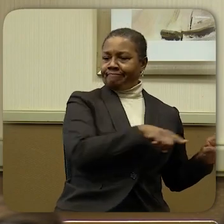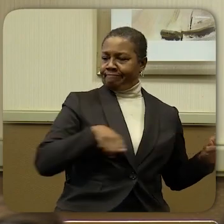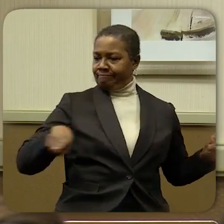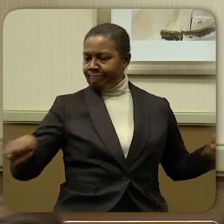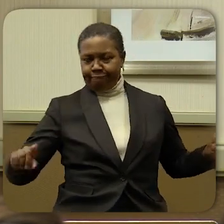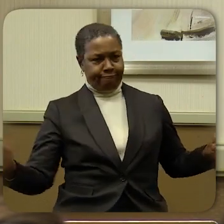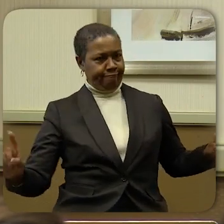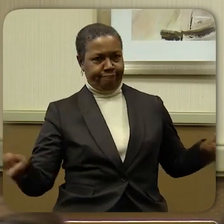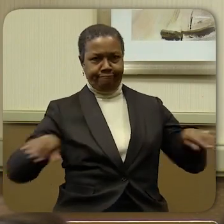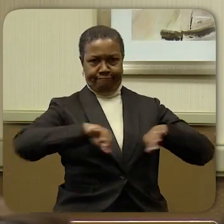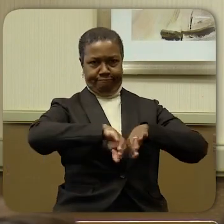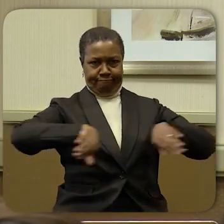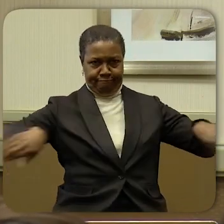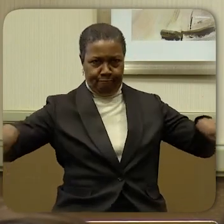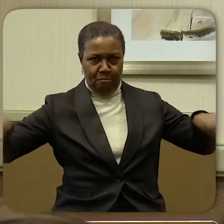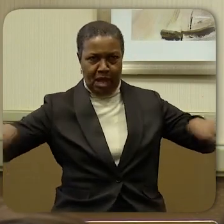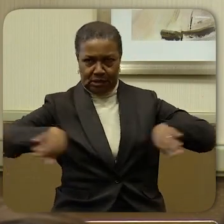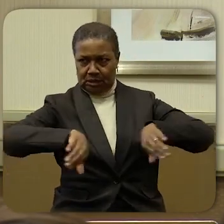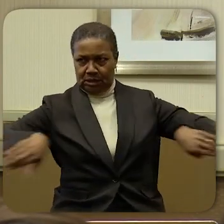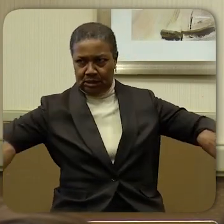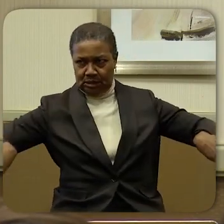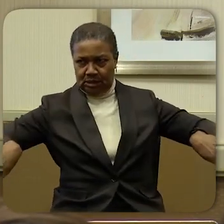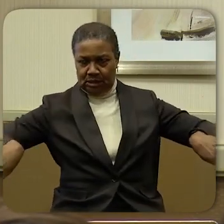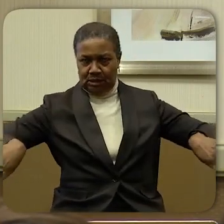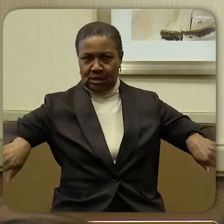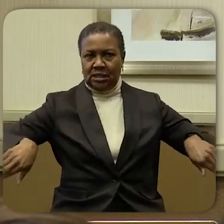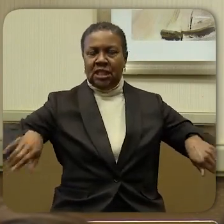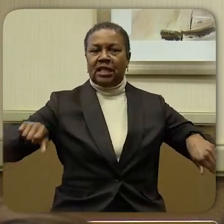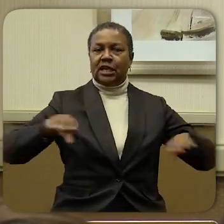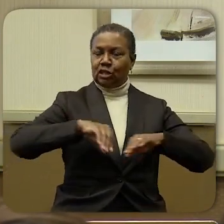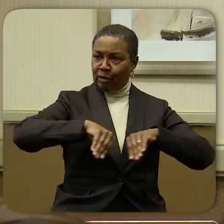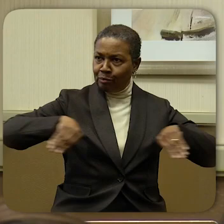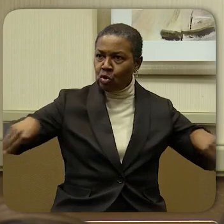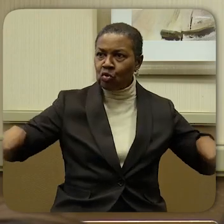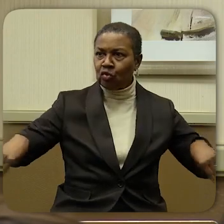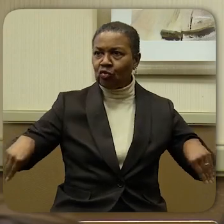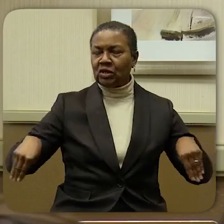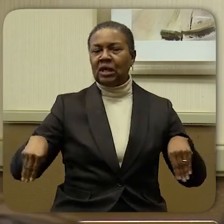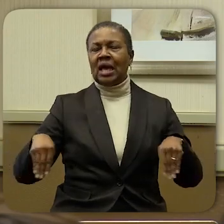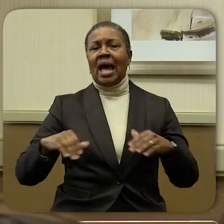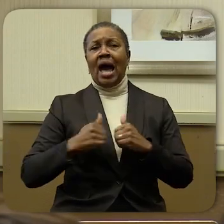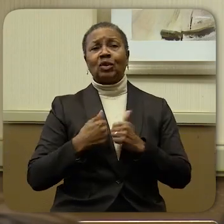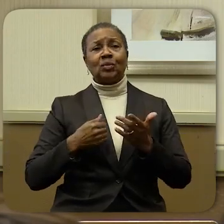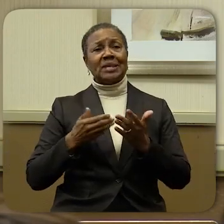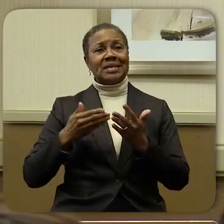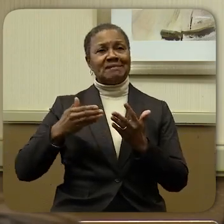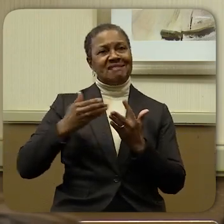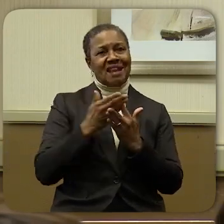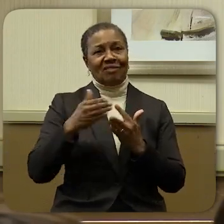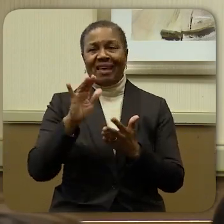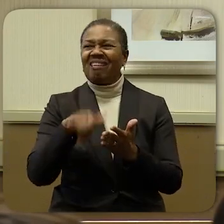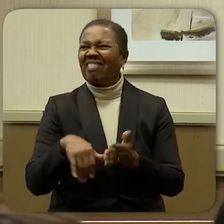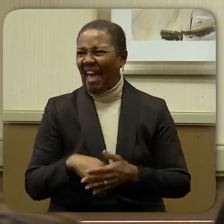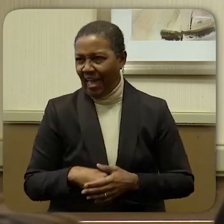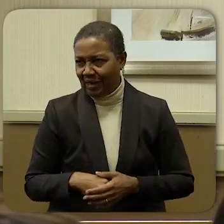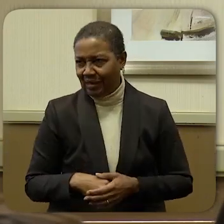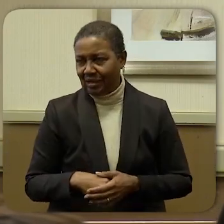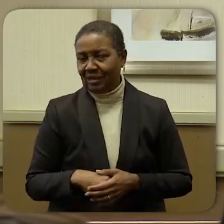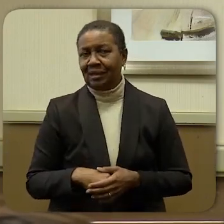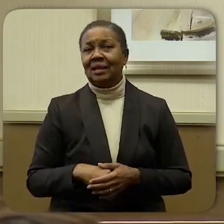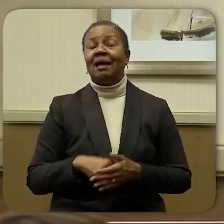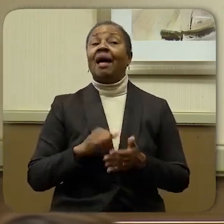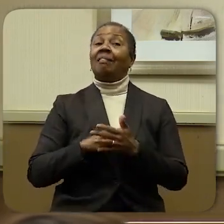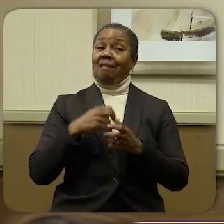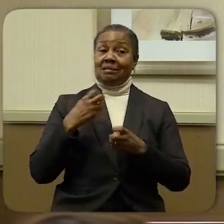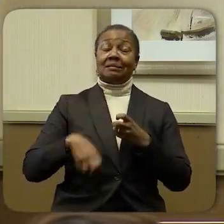I don't want my child to be around another trans person, you need to move them, all that kind of stuff. And how do we navigate that? Yeah, that's